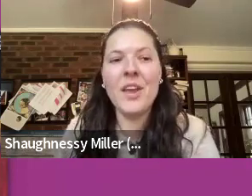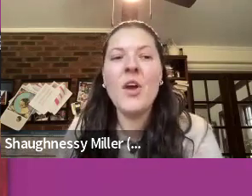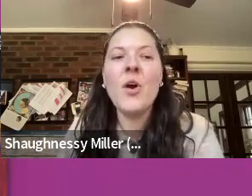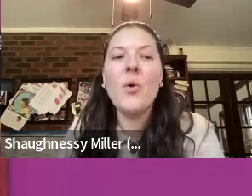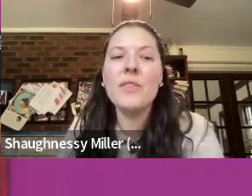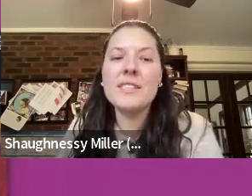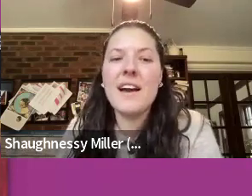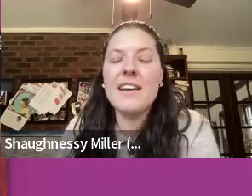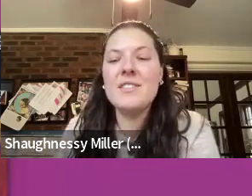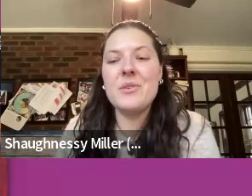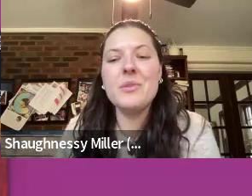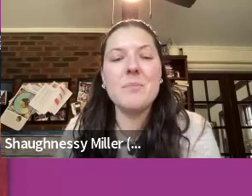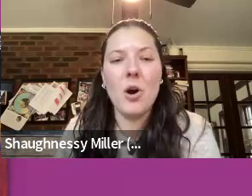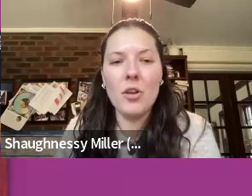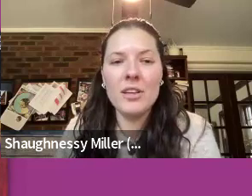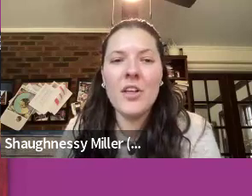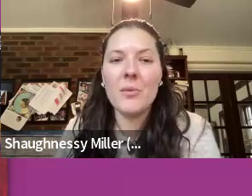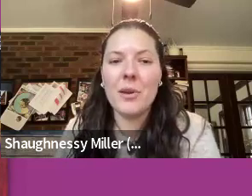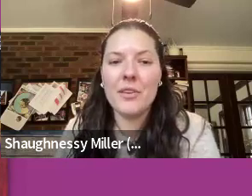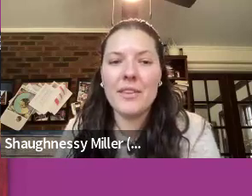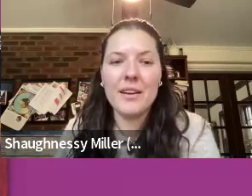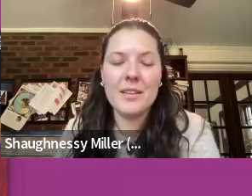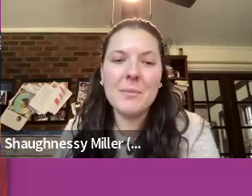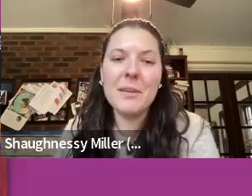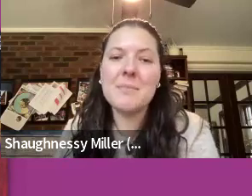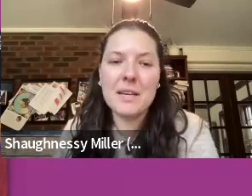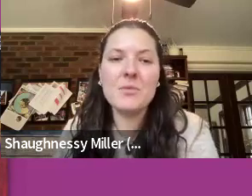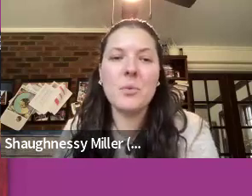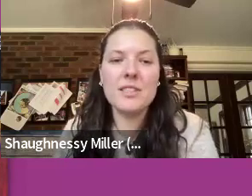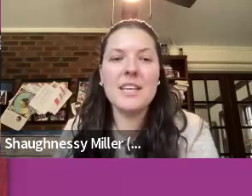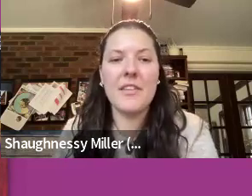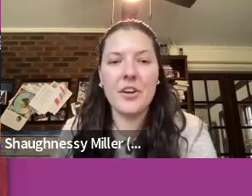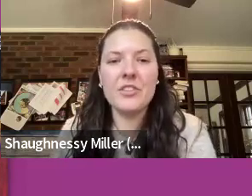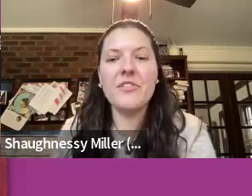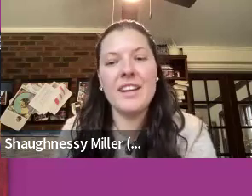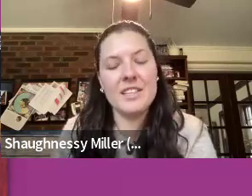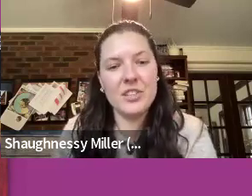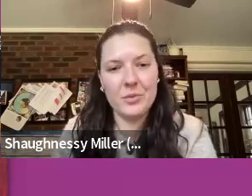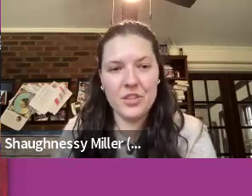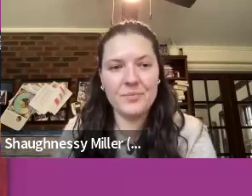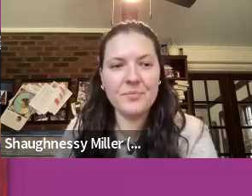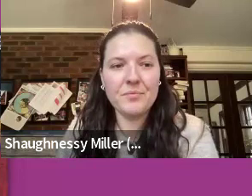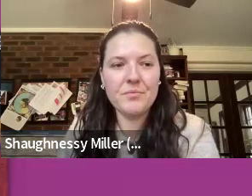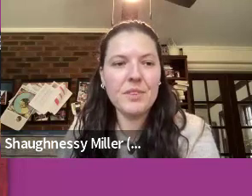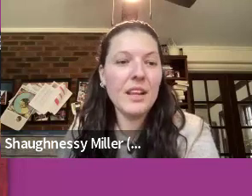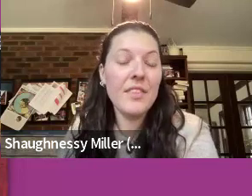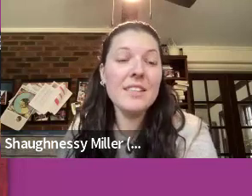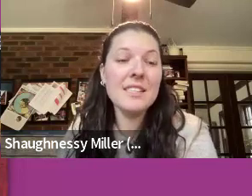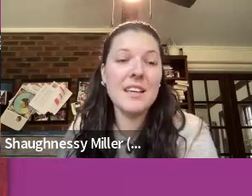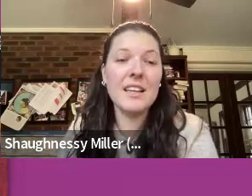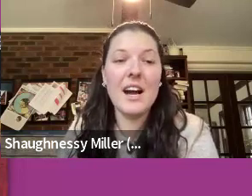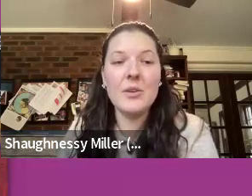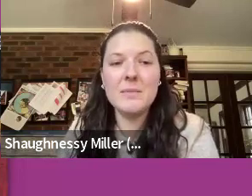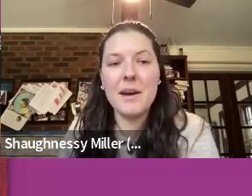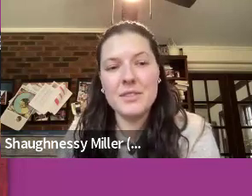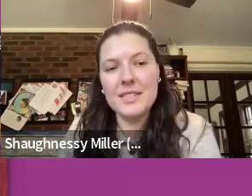beautiful. When the sky is too small, the siblings must work together to find a solution. Thus,